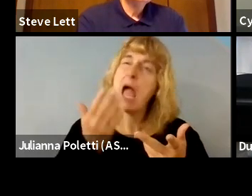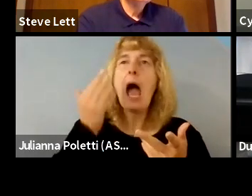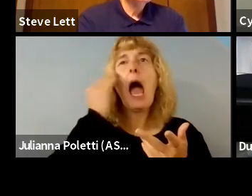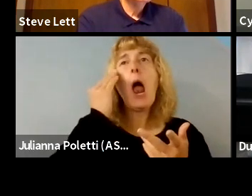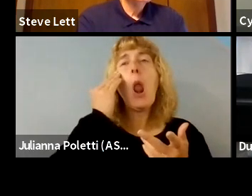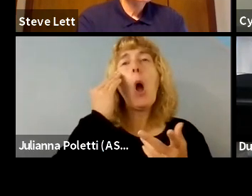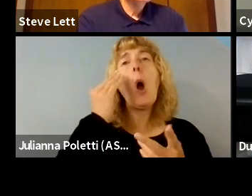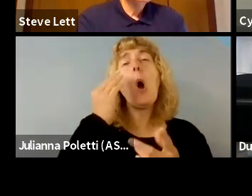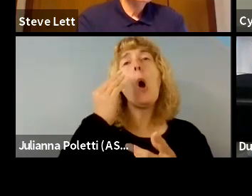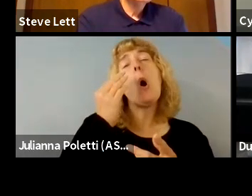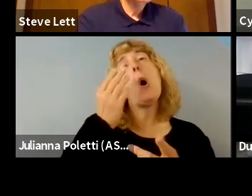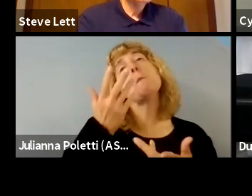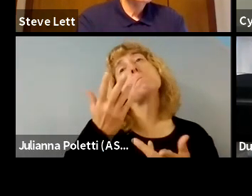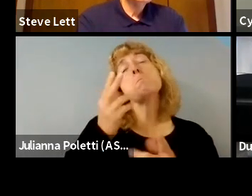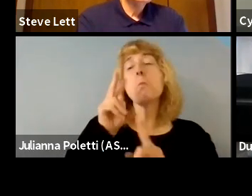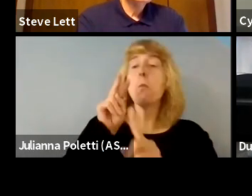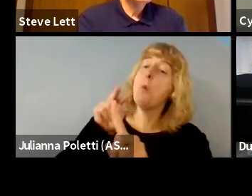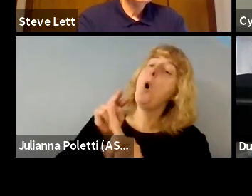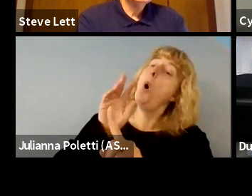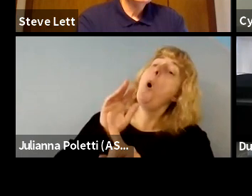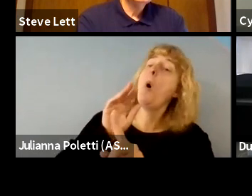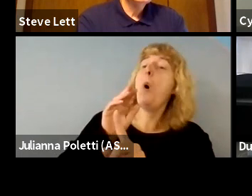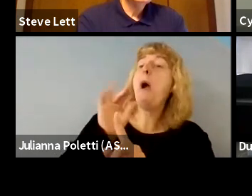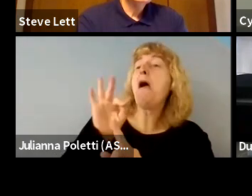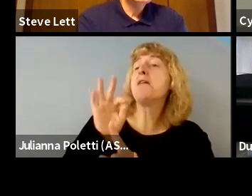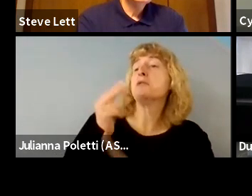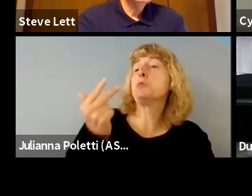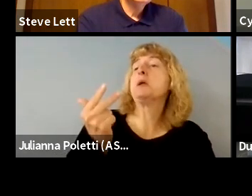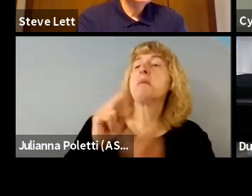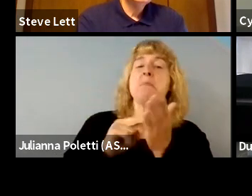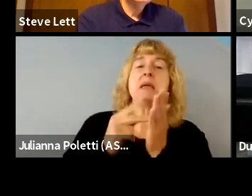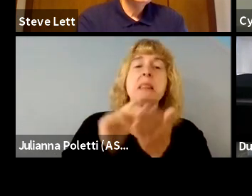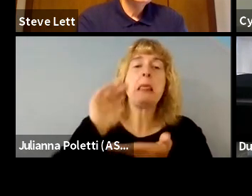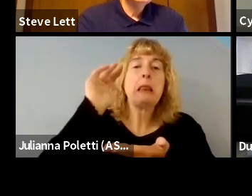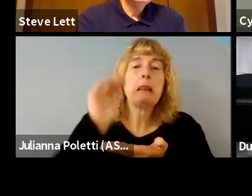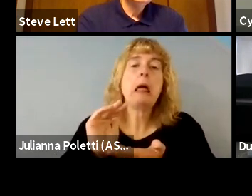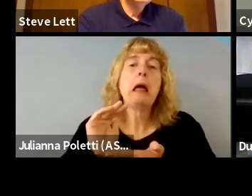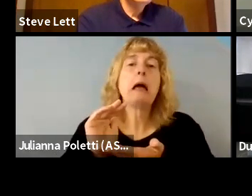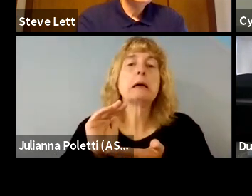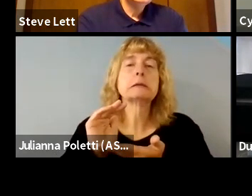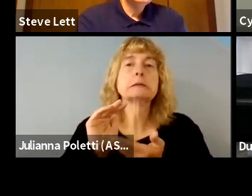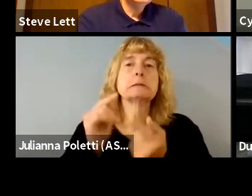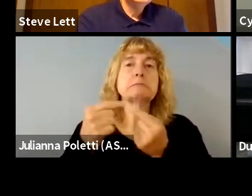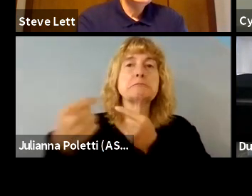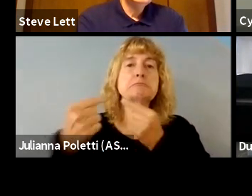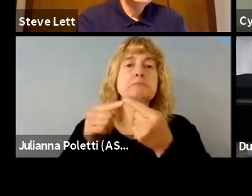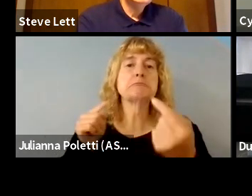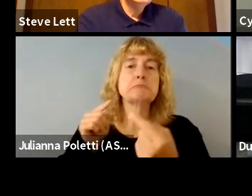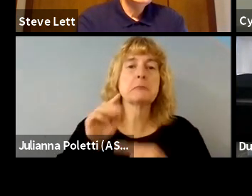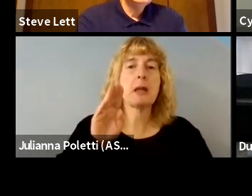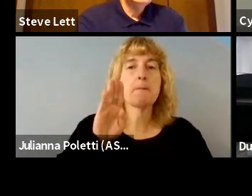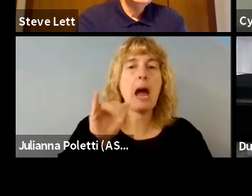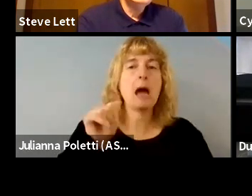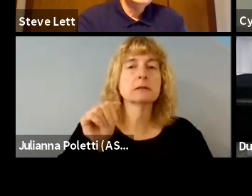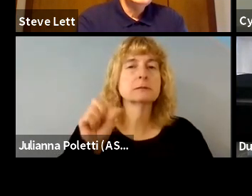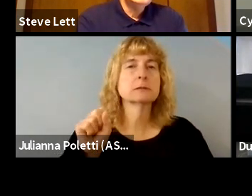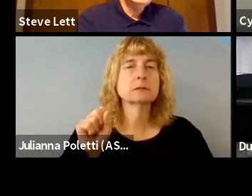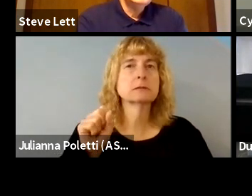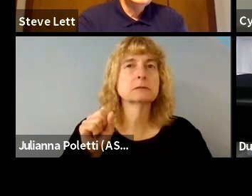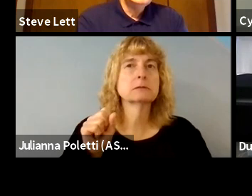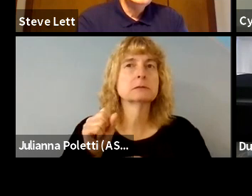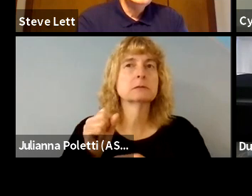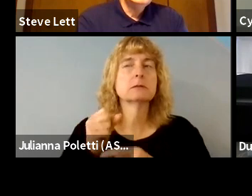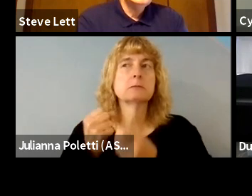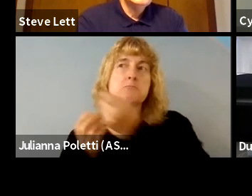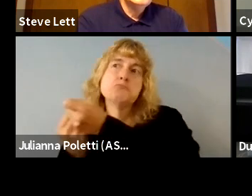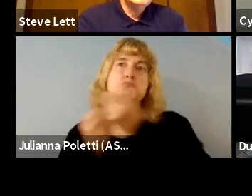that there is less bias if you only have one person of each party and one independent. But I kind